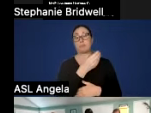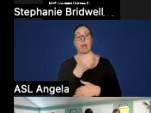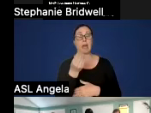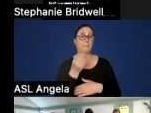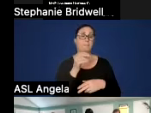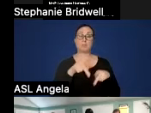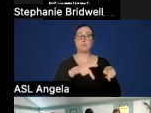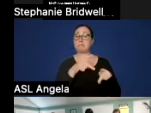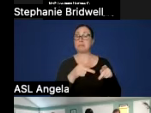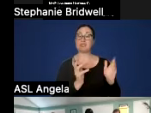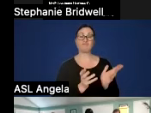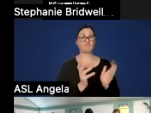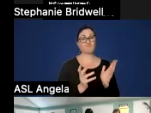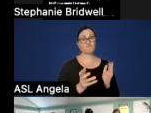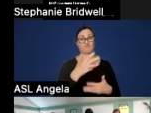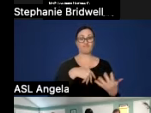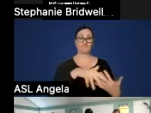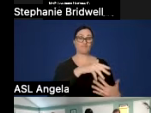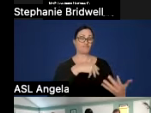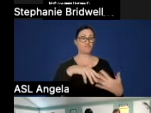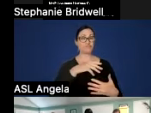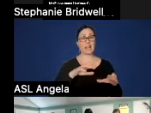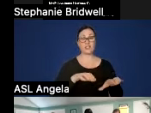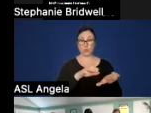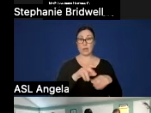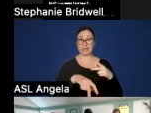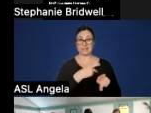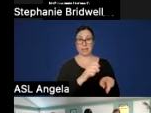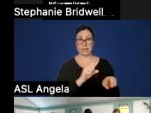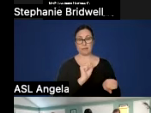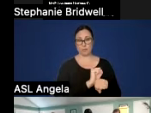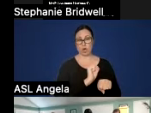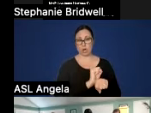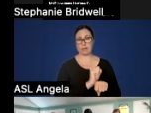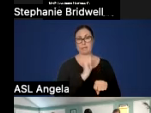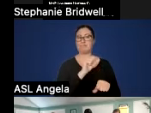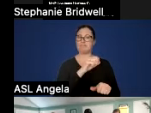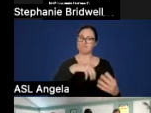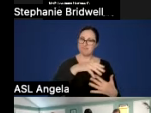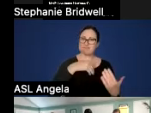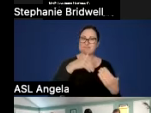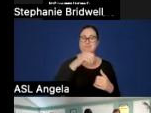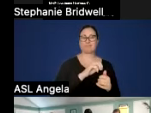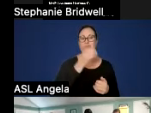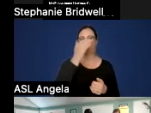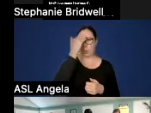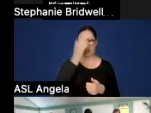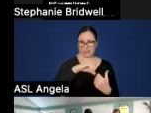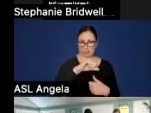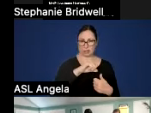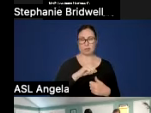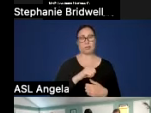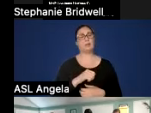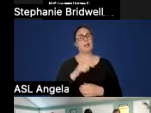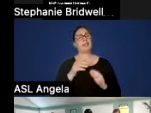other and also doing this work, right? Because the thing about SART teams is that most folks who are